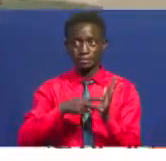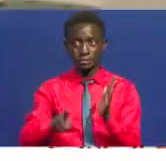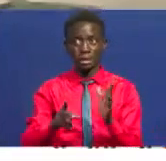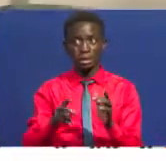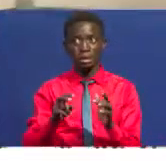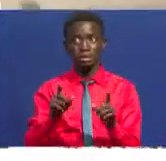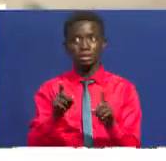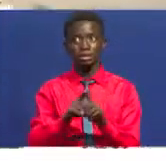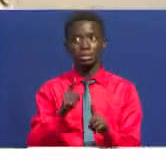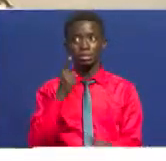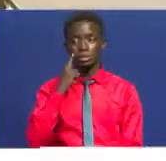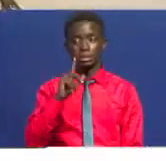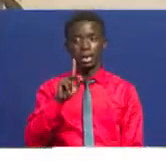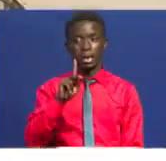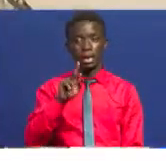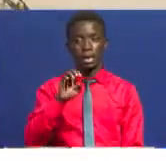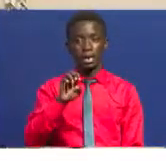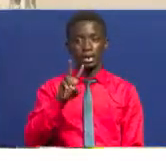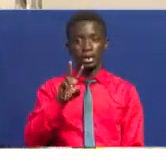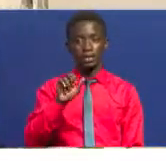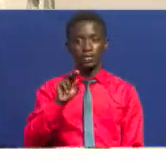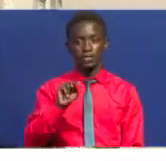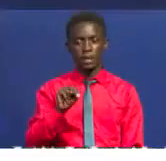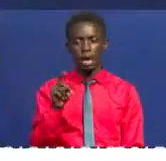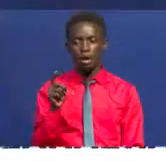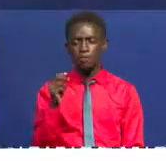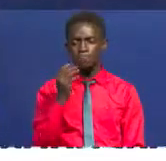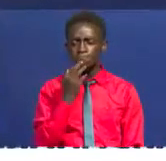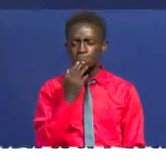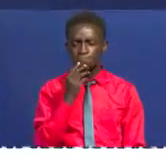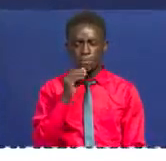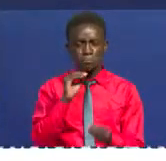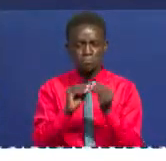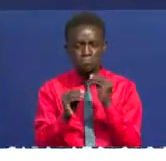Kenyans like Kelvin Mawira developing ways of fixing the problem.